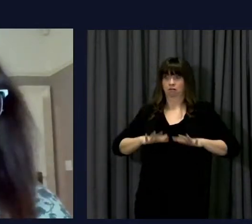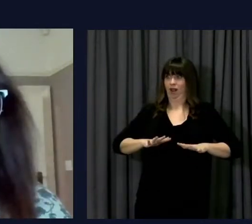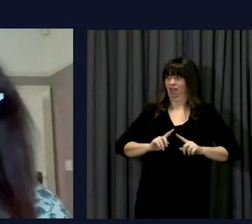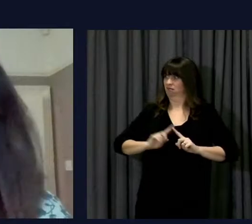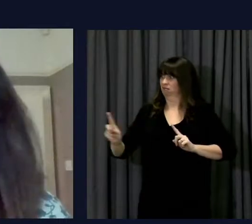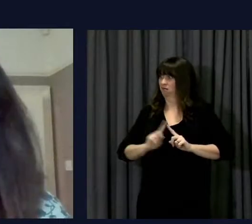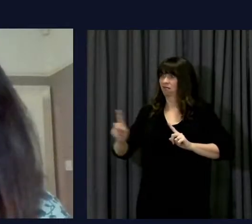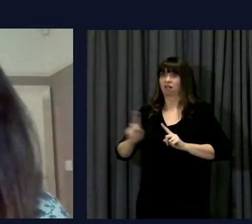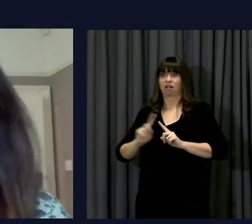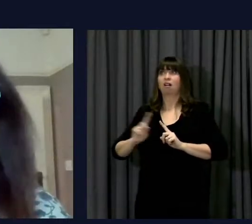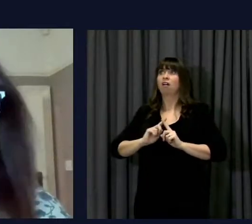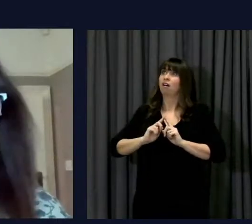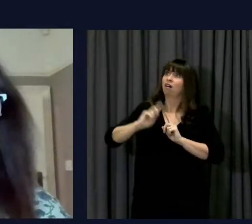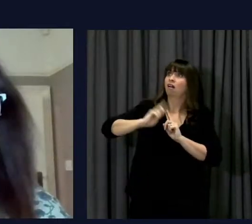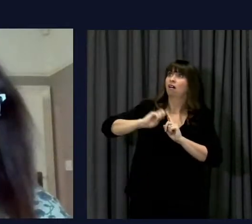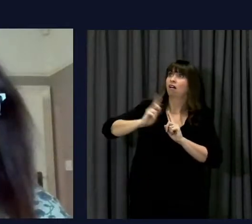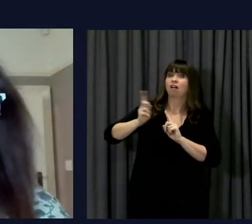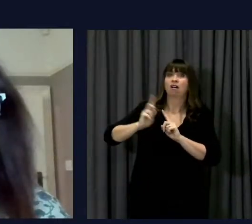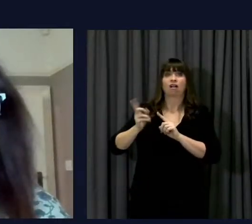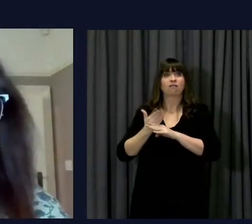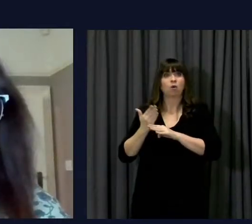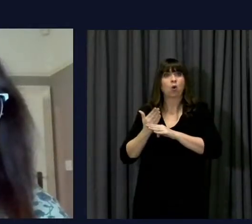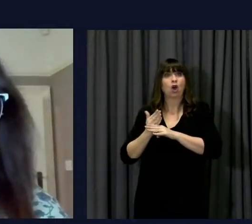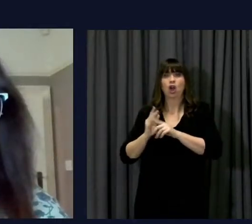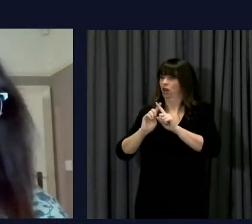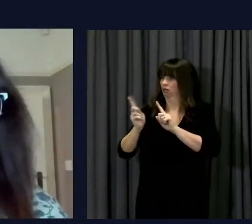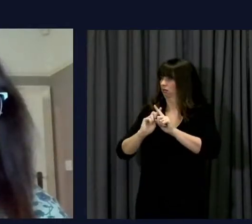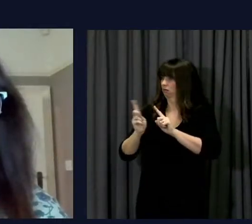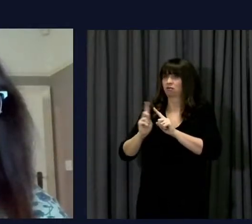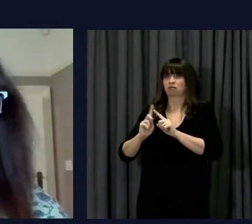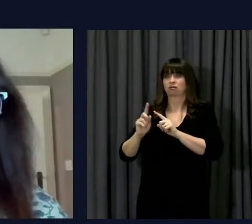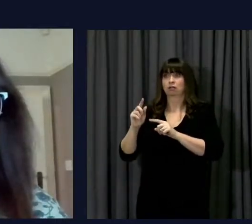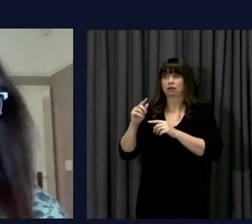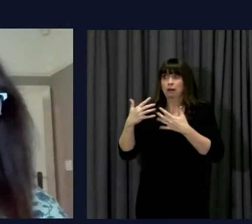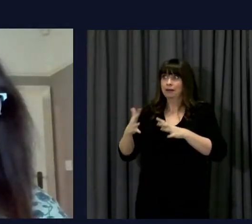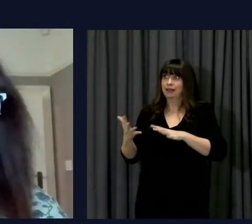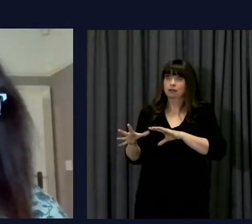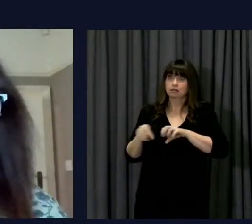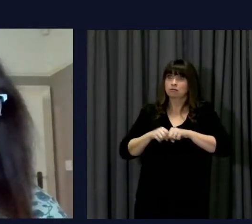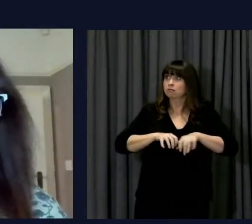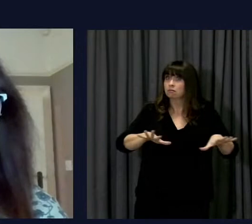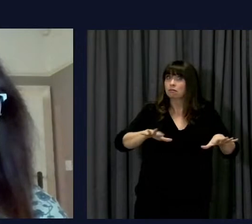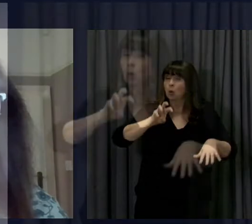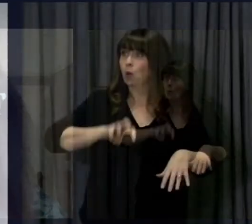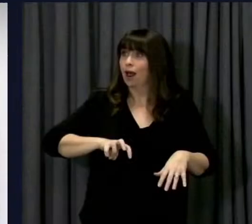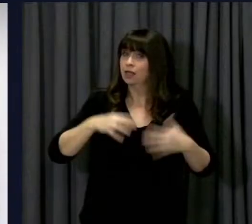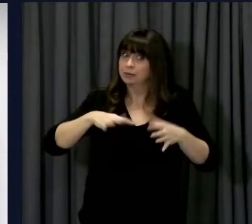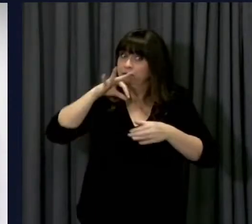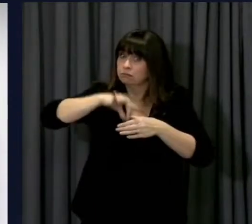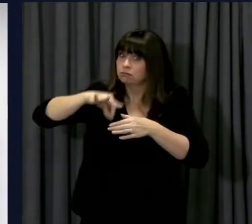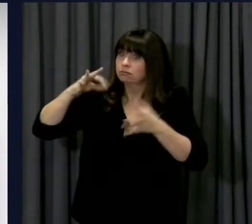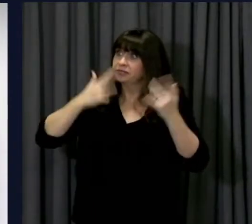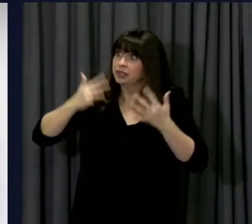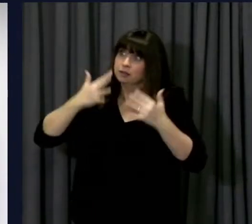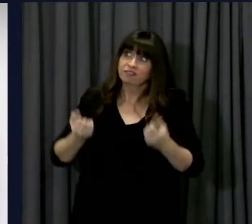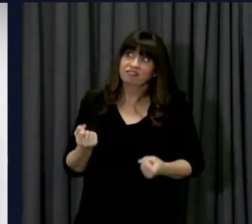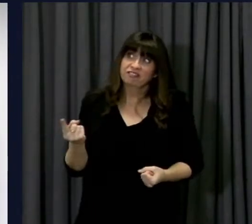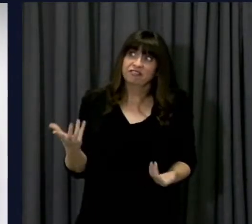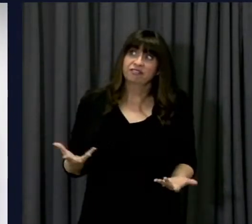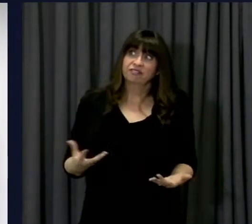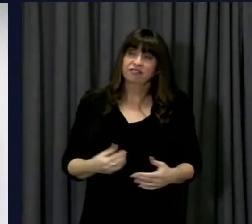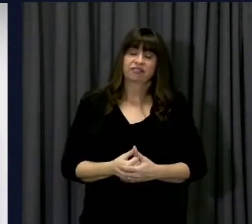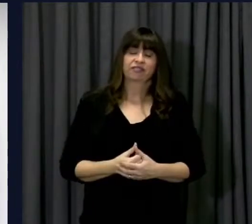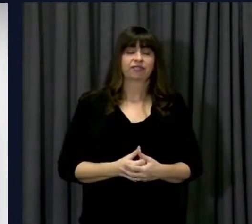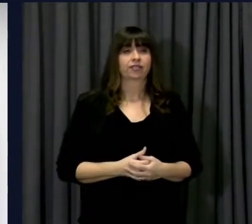what monitoring and testing is taking place to see if those variants are happening now in Wales? Well, Abby, we have a